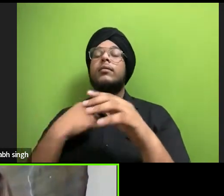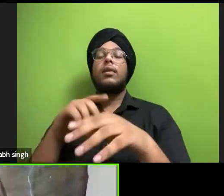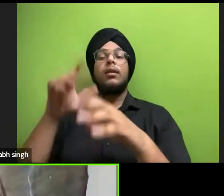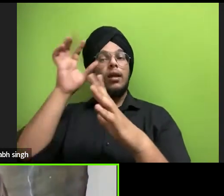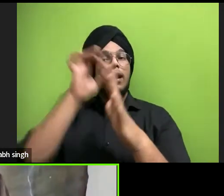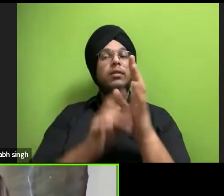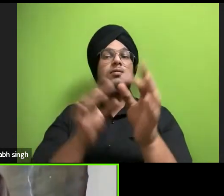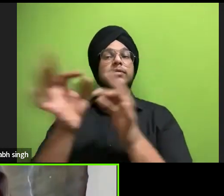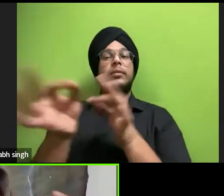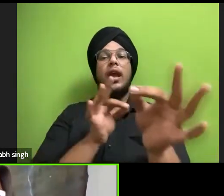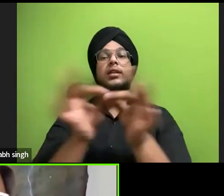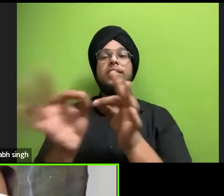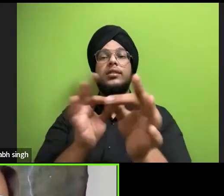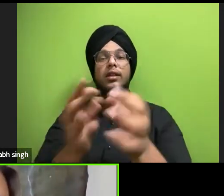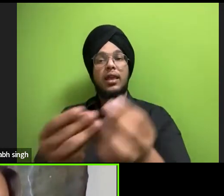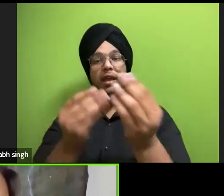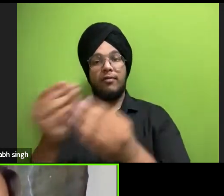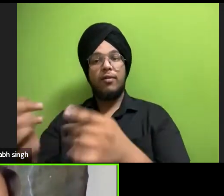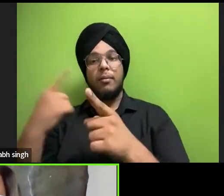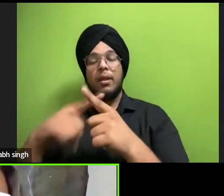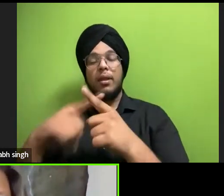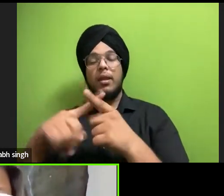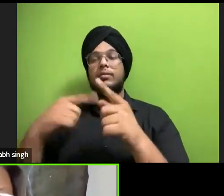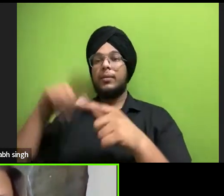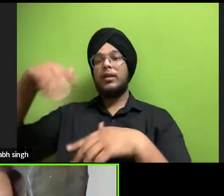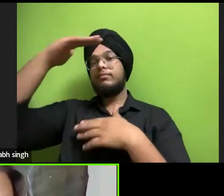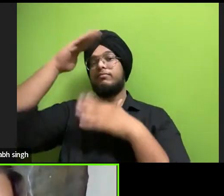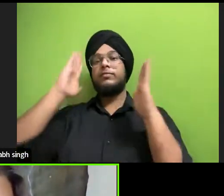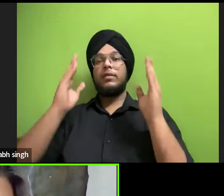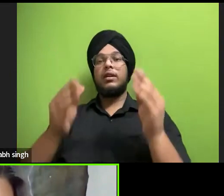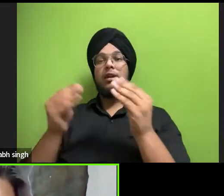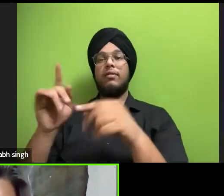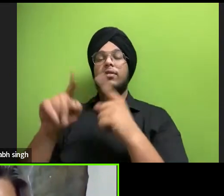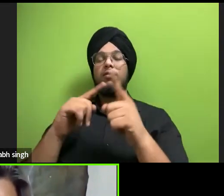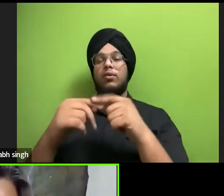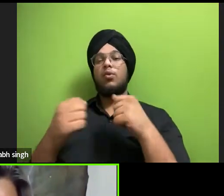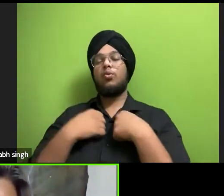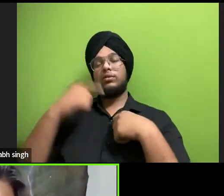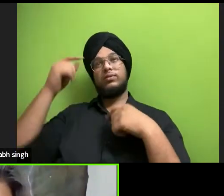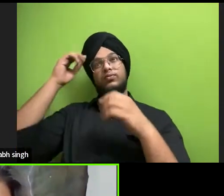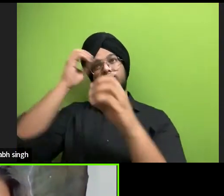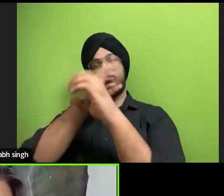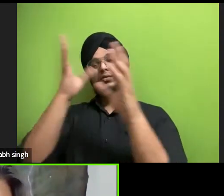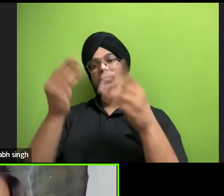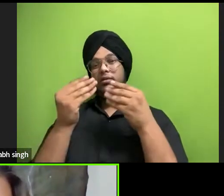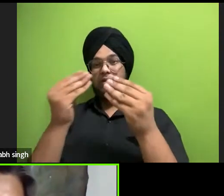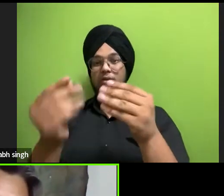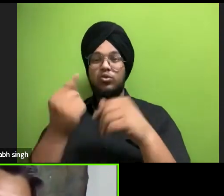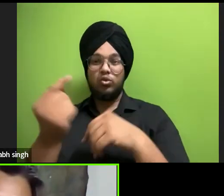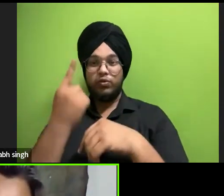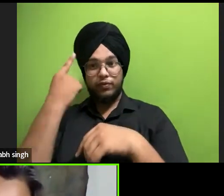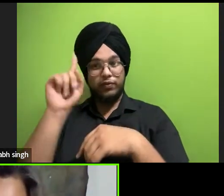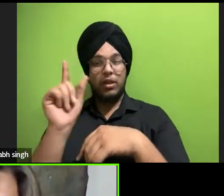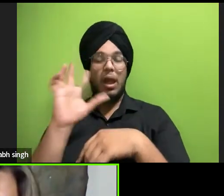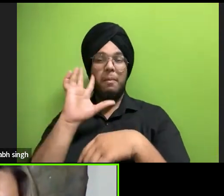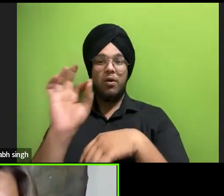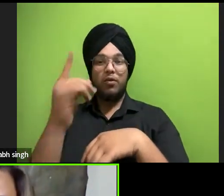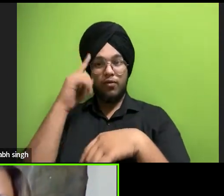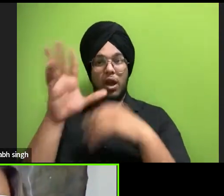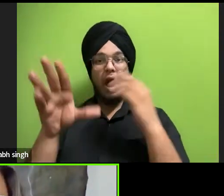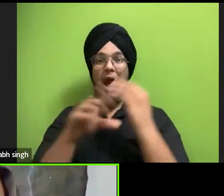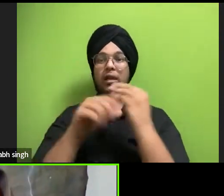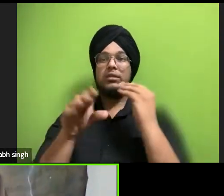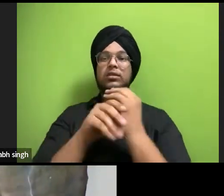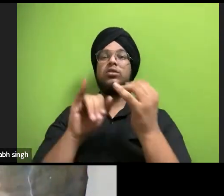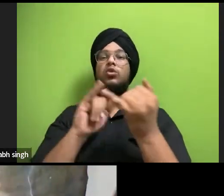ways and reframing them from our perspective, which is useful, important. It adds